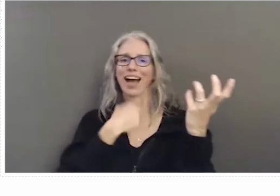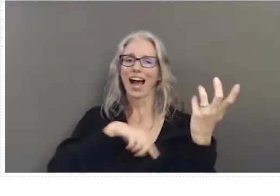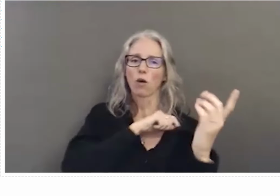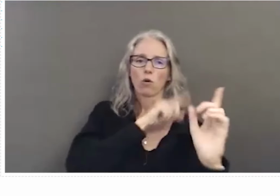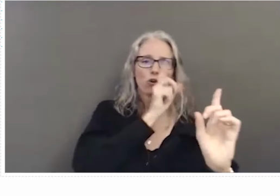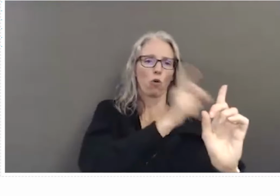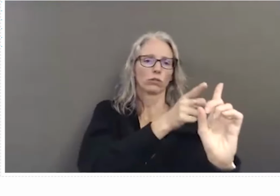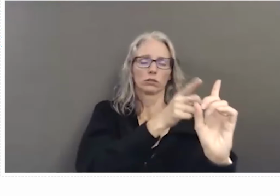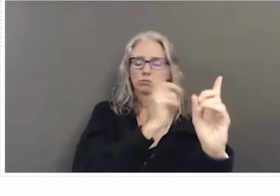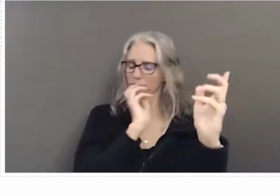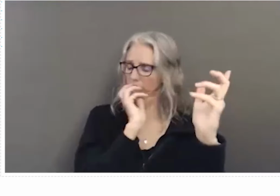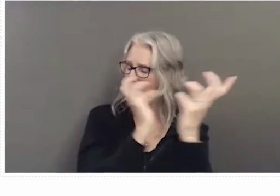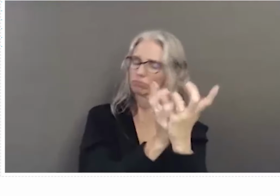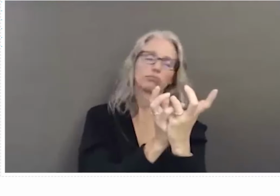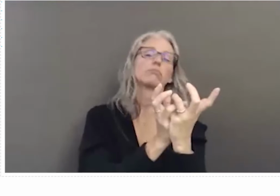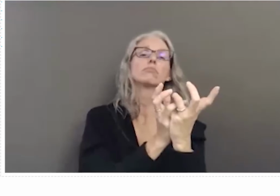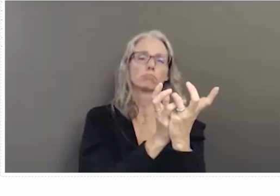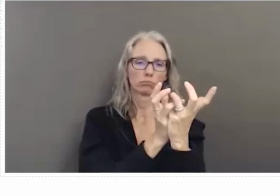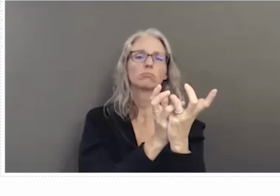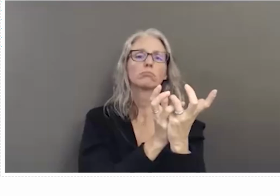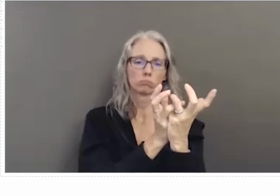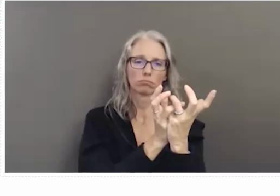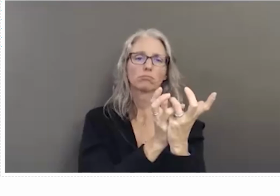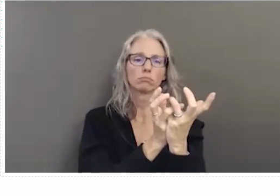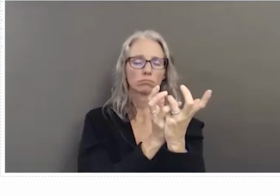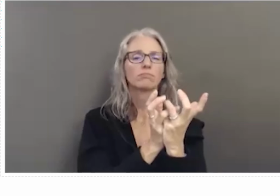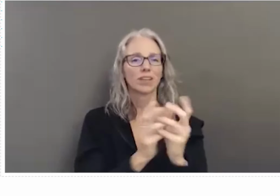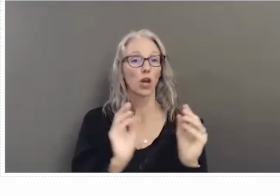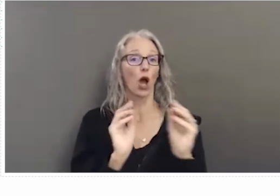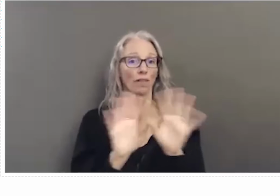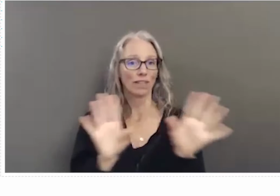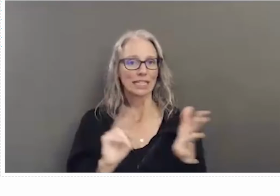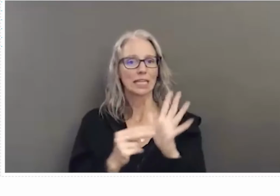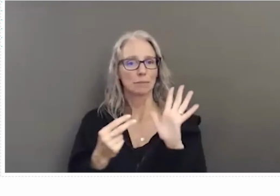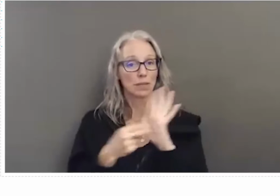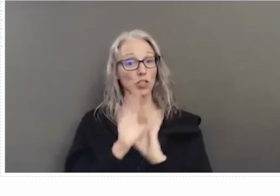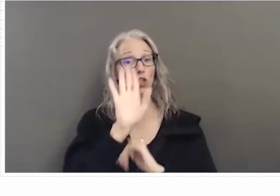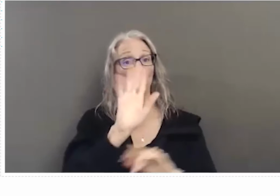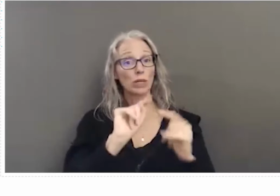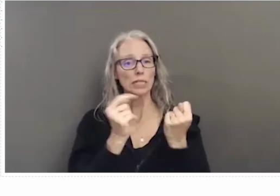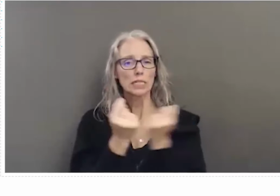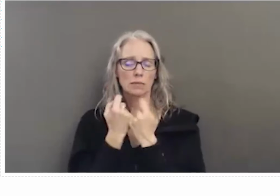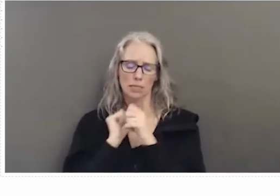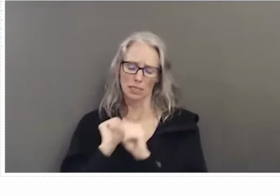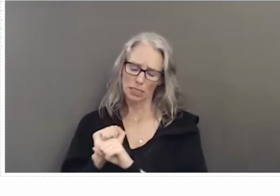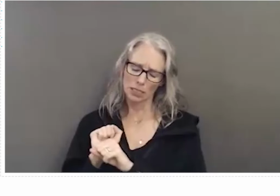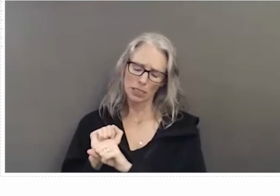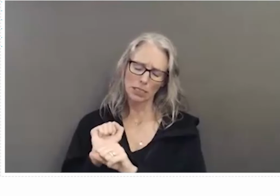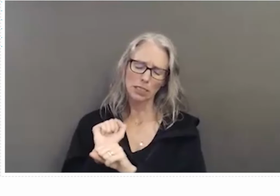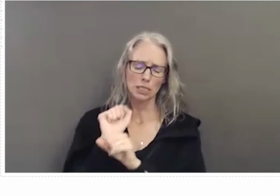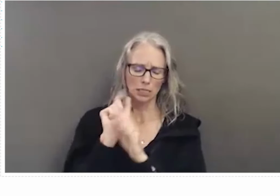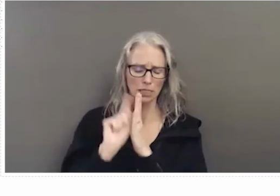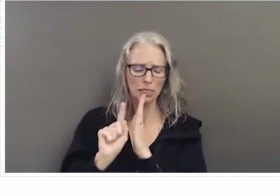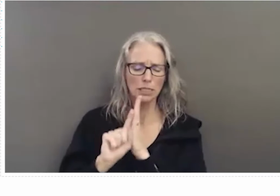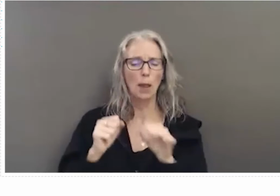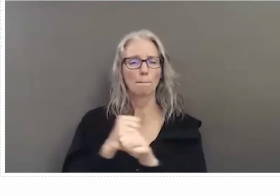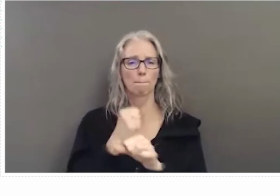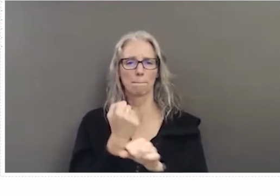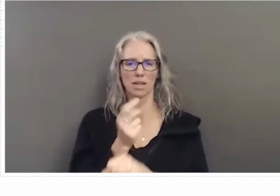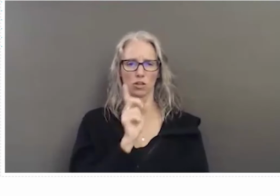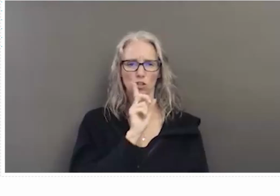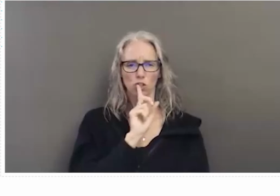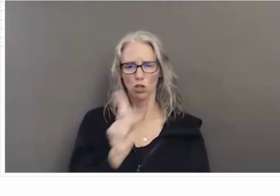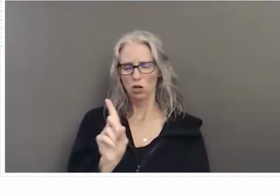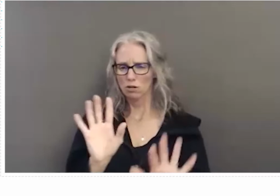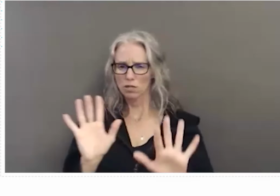And I think that speaks to, the depth of effort that your team went through in order to get it right and to get the right